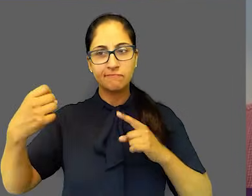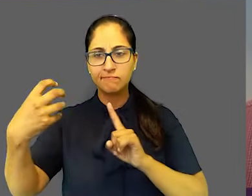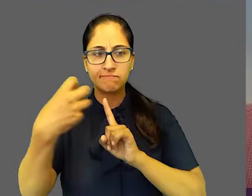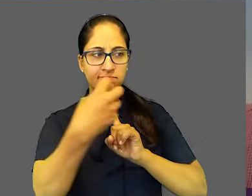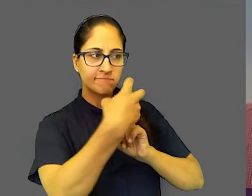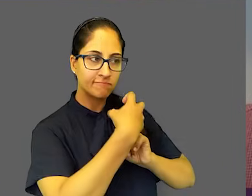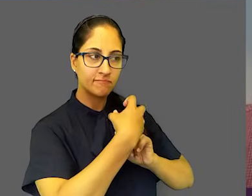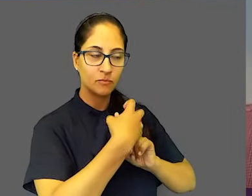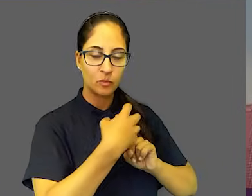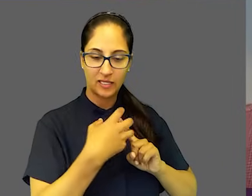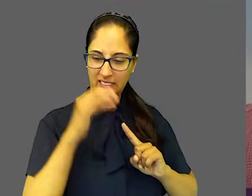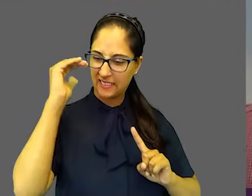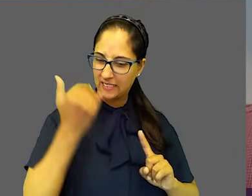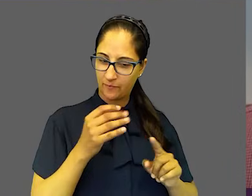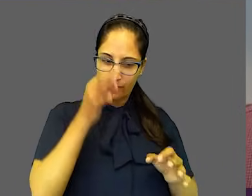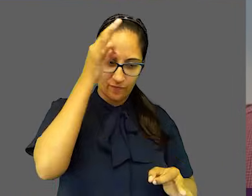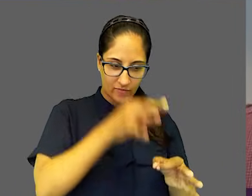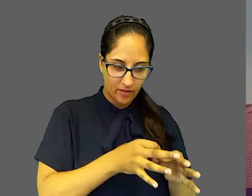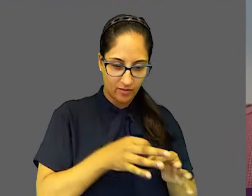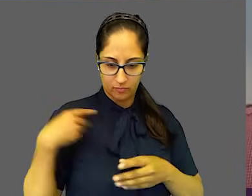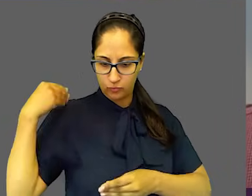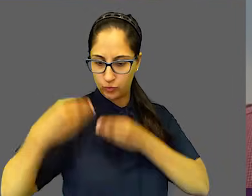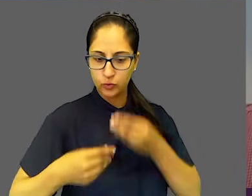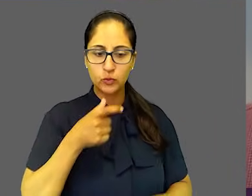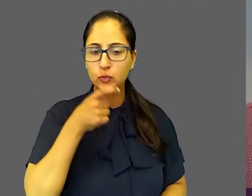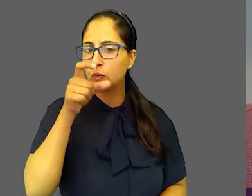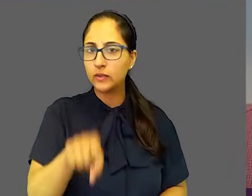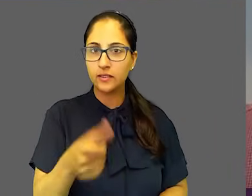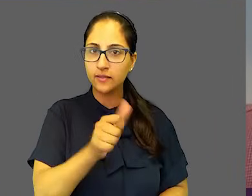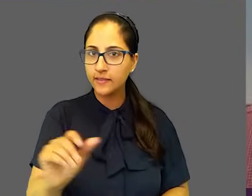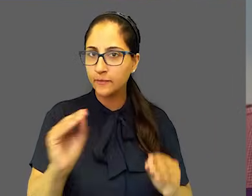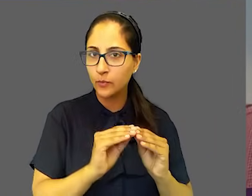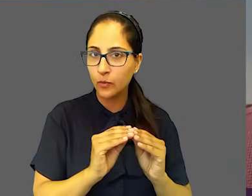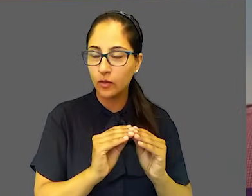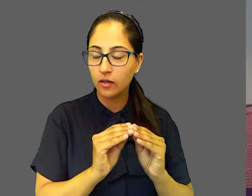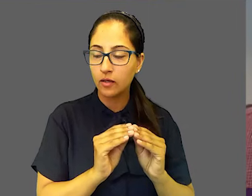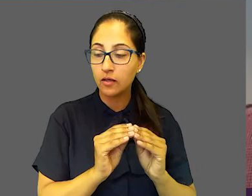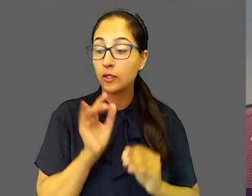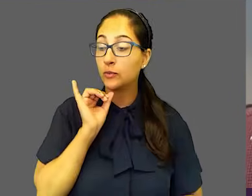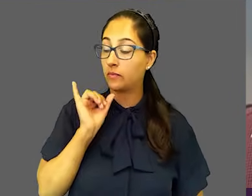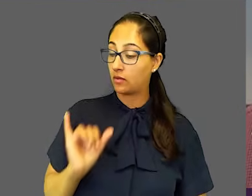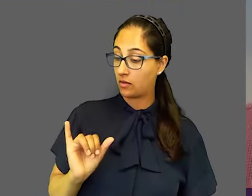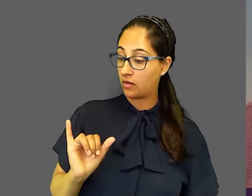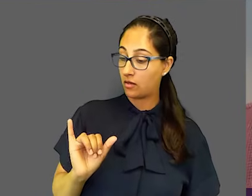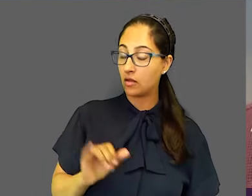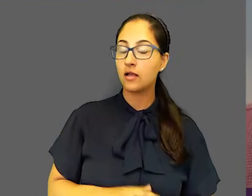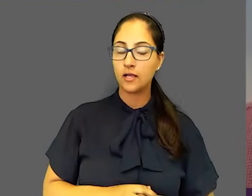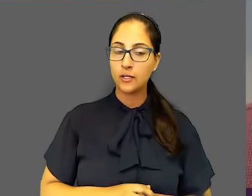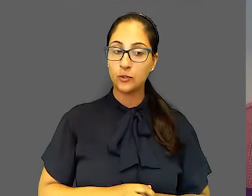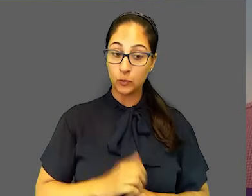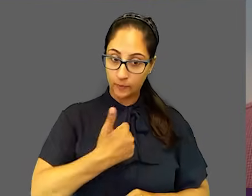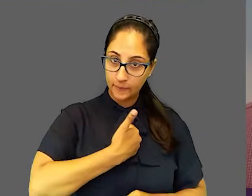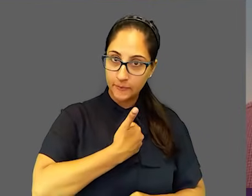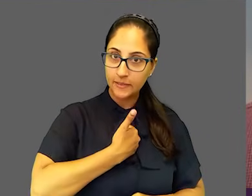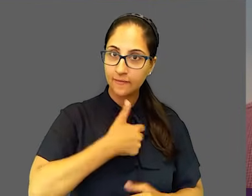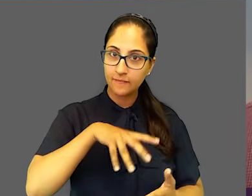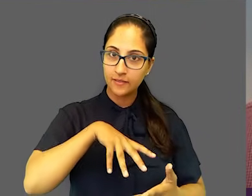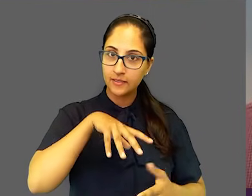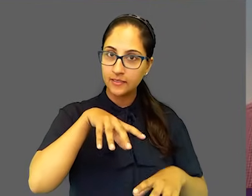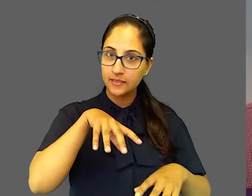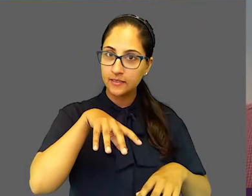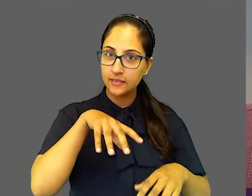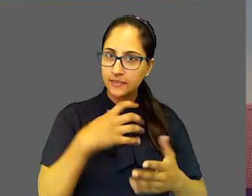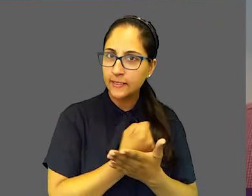doing some more research around the place of faith perspectives in our modern secular societies. And so we became, we